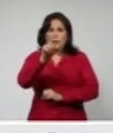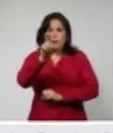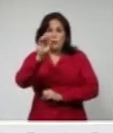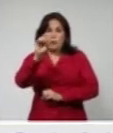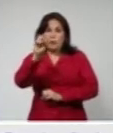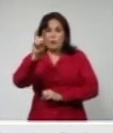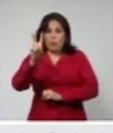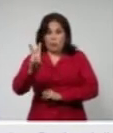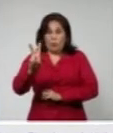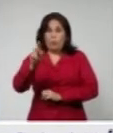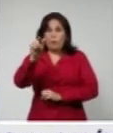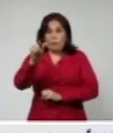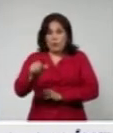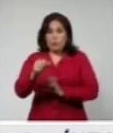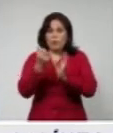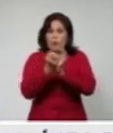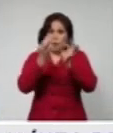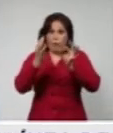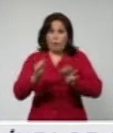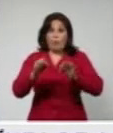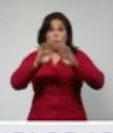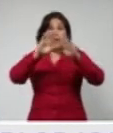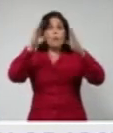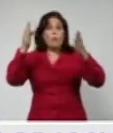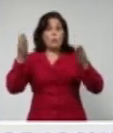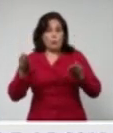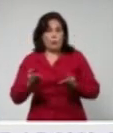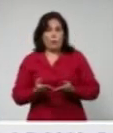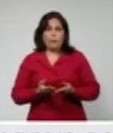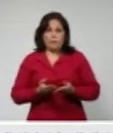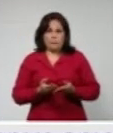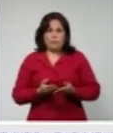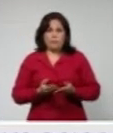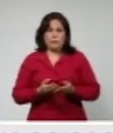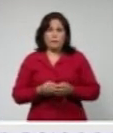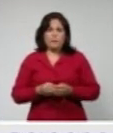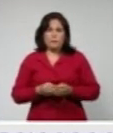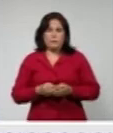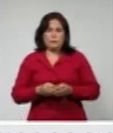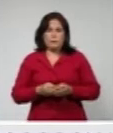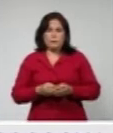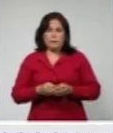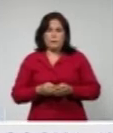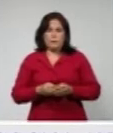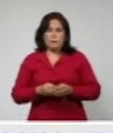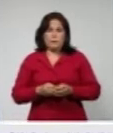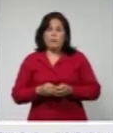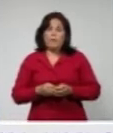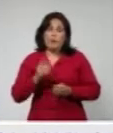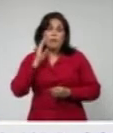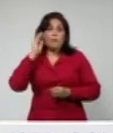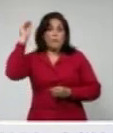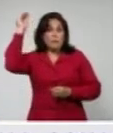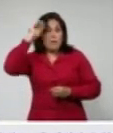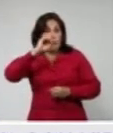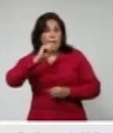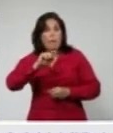232,321 people were diagnosed with the virus, for a total of